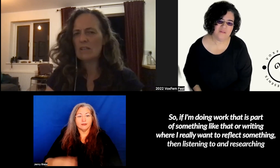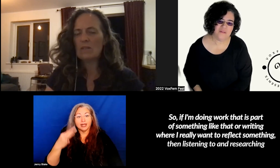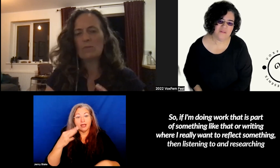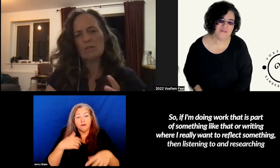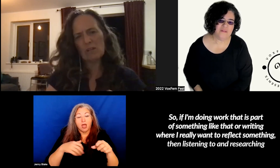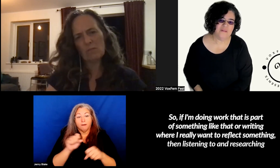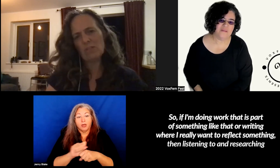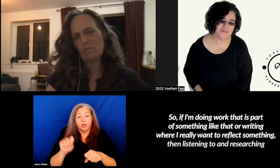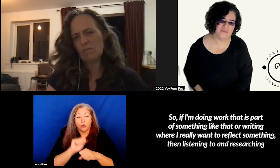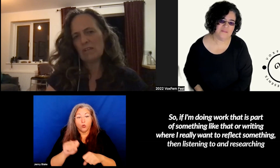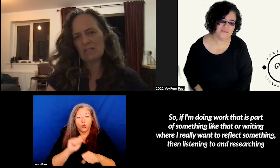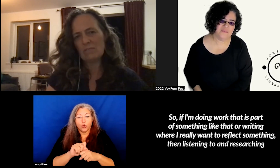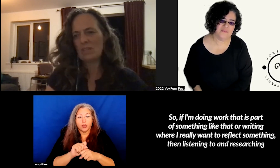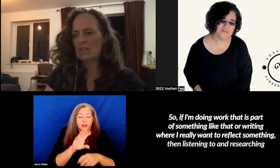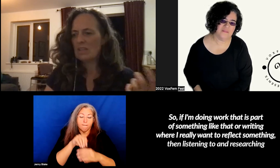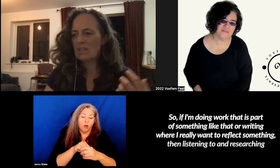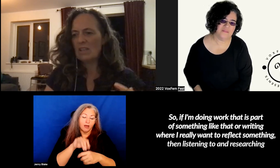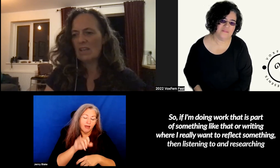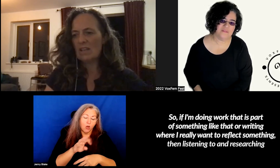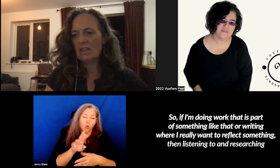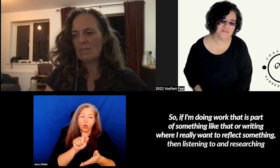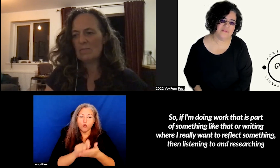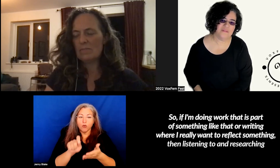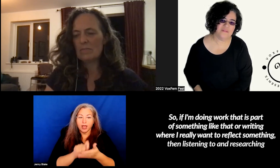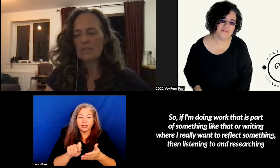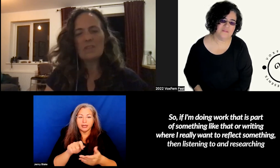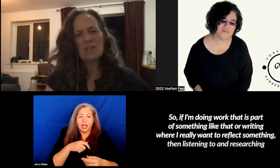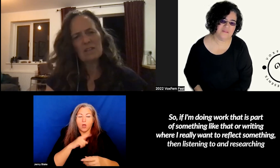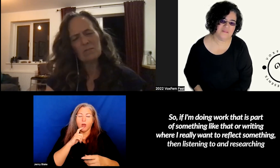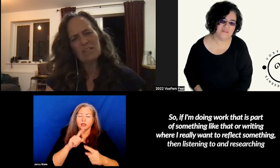writing where I really want to reflect something, then